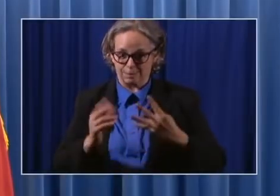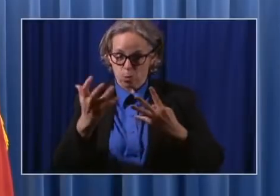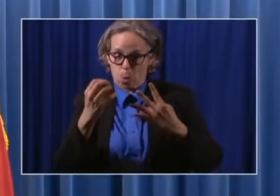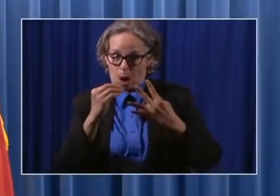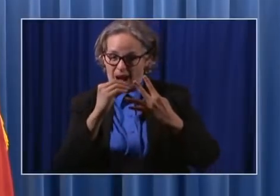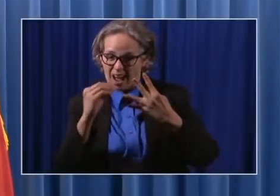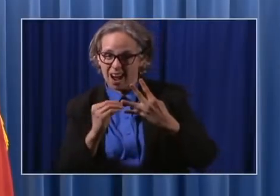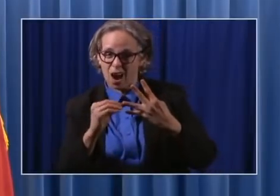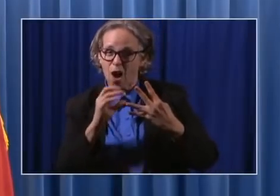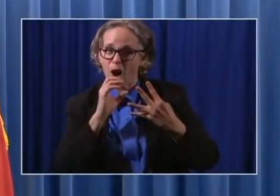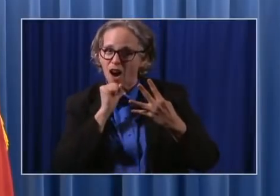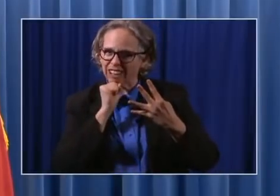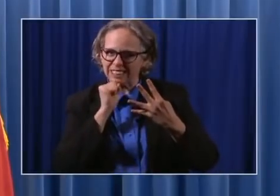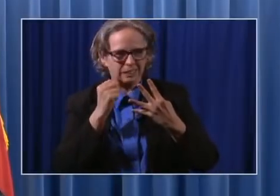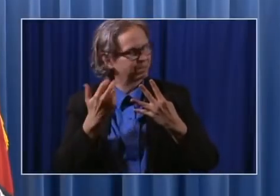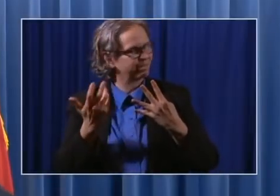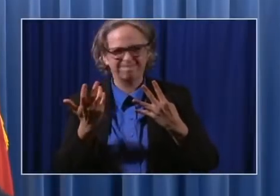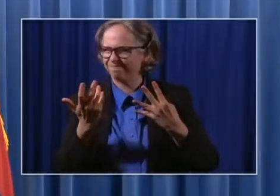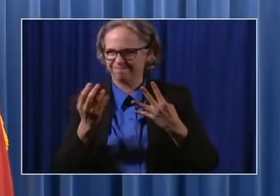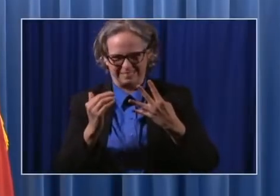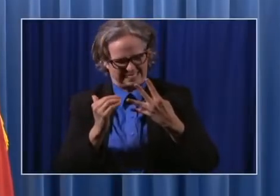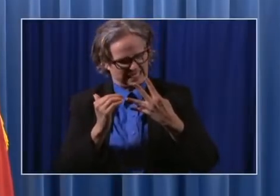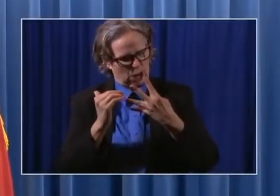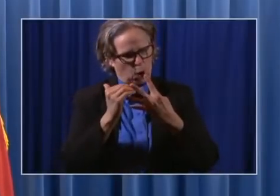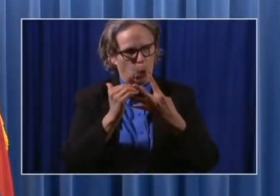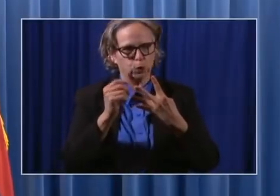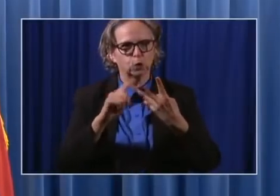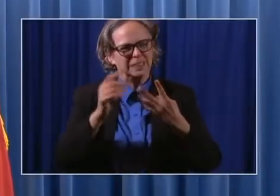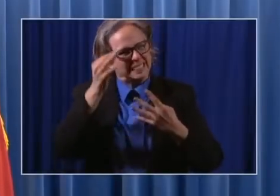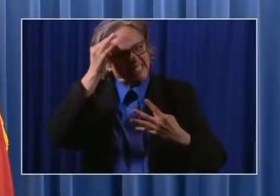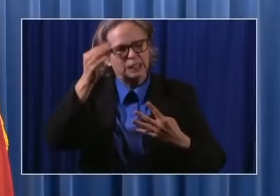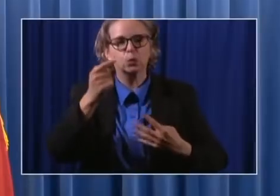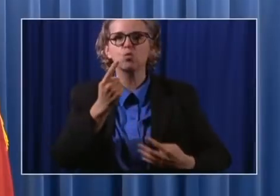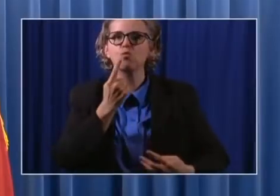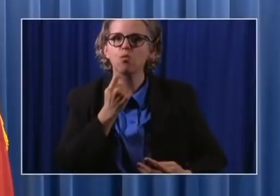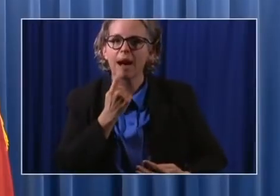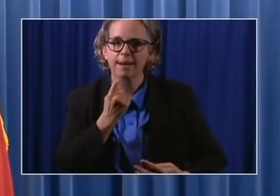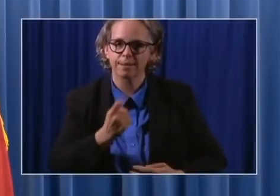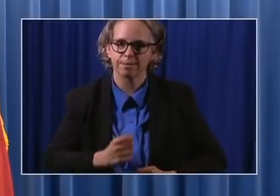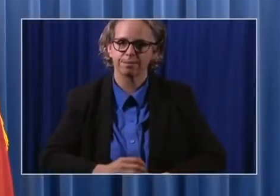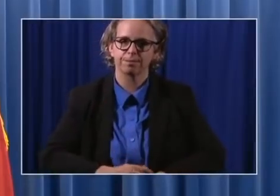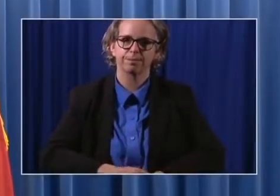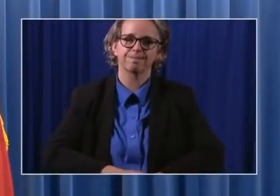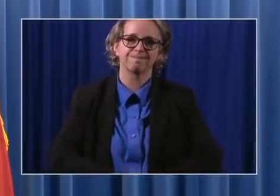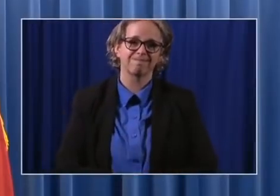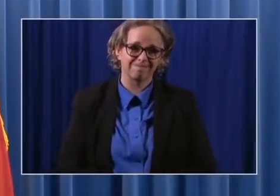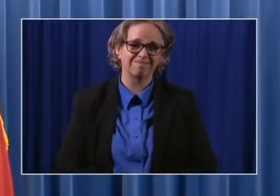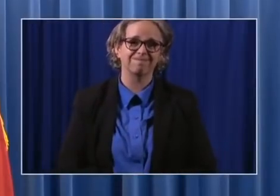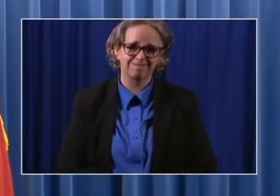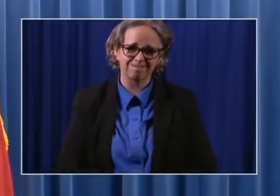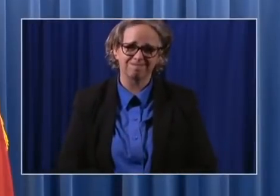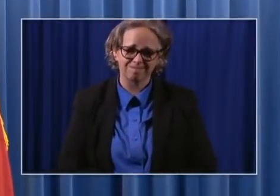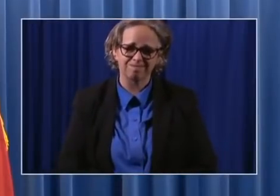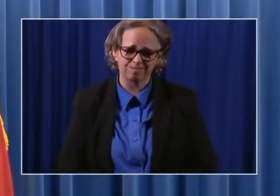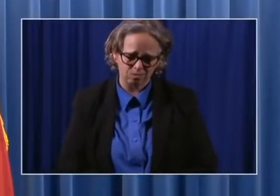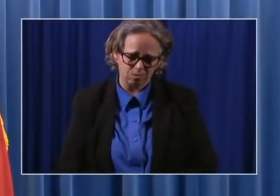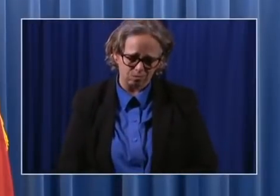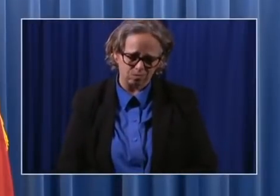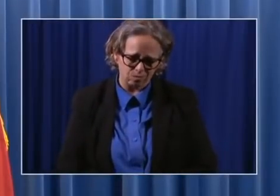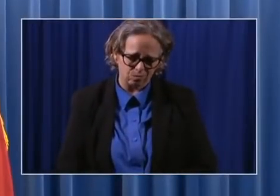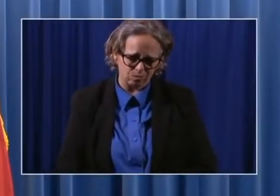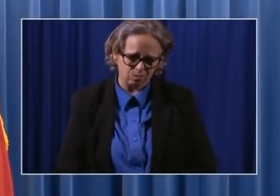thing, from the red to the orange, but they're still hovering very, very close to this.